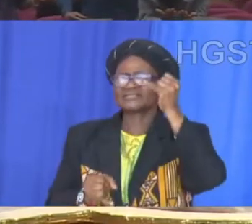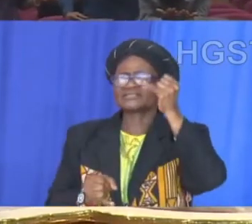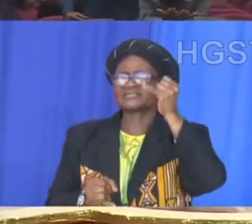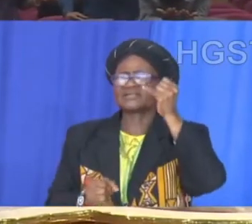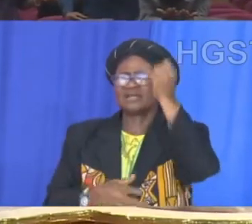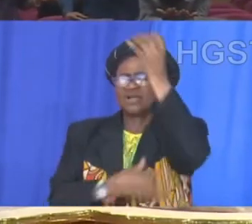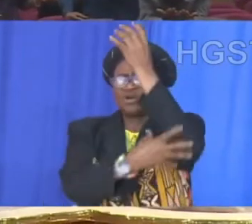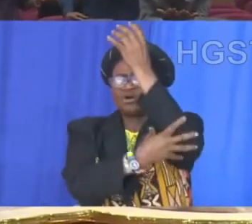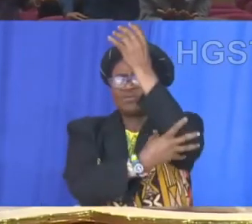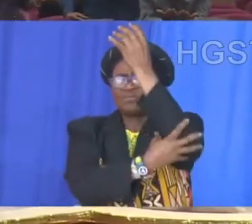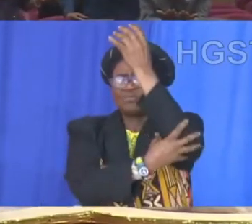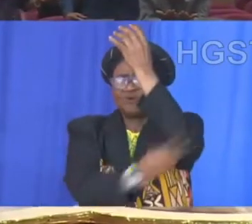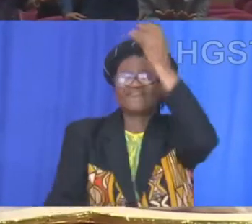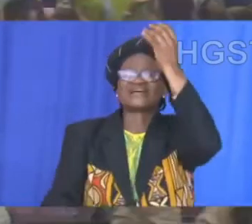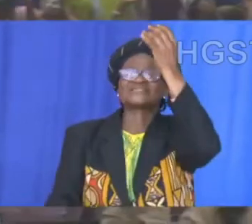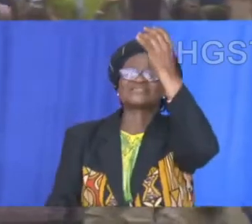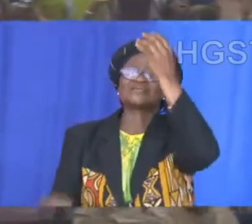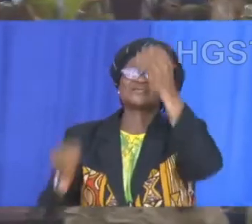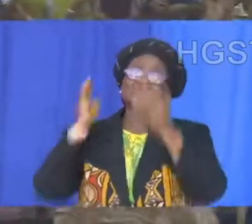poverty will be forgotten in your family.